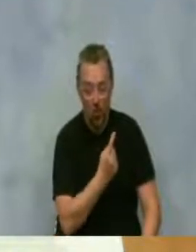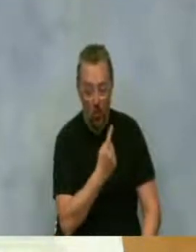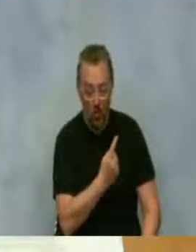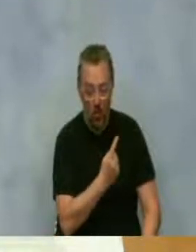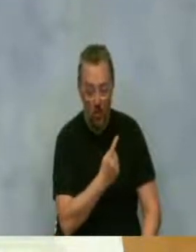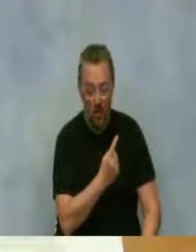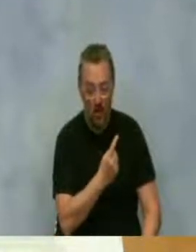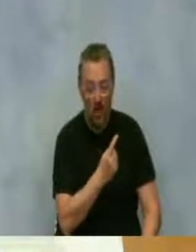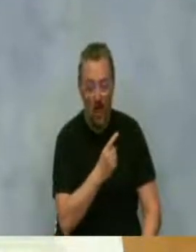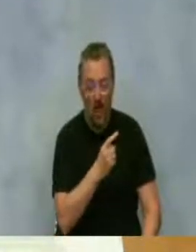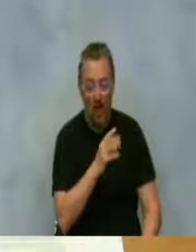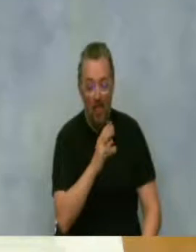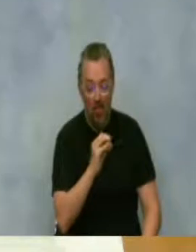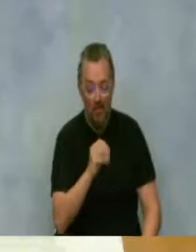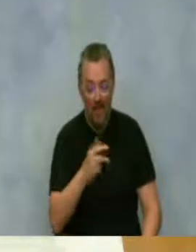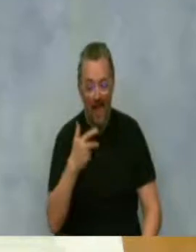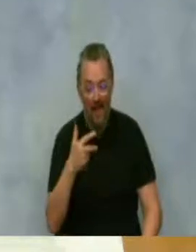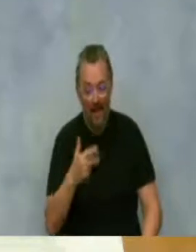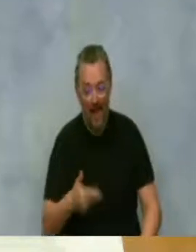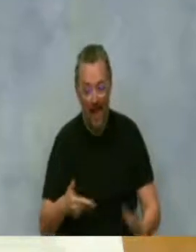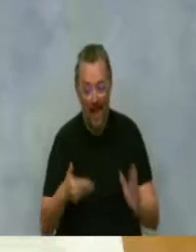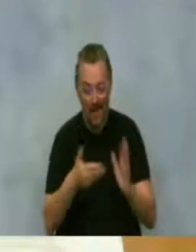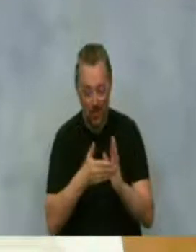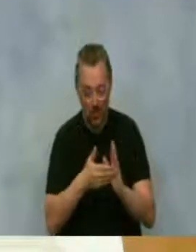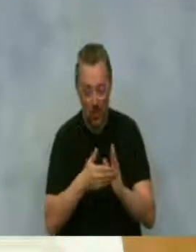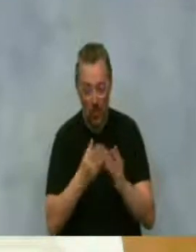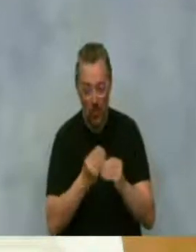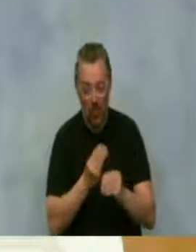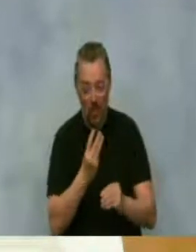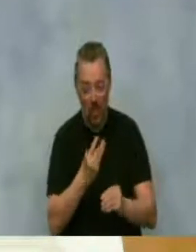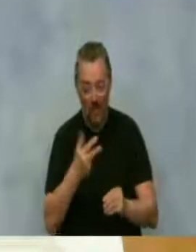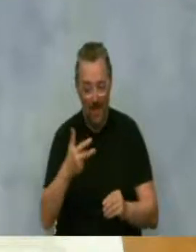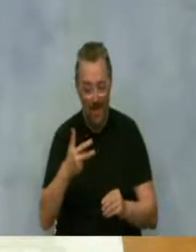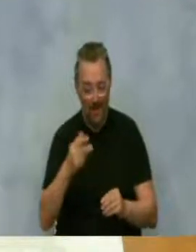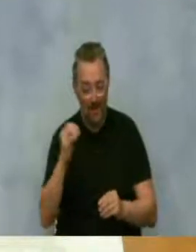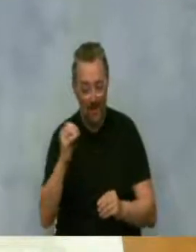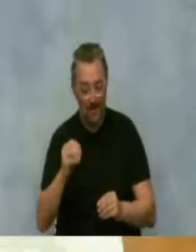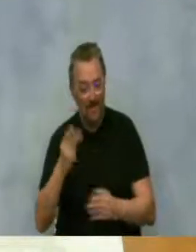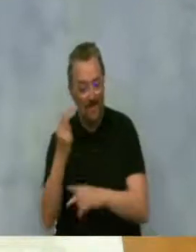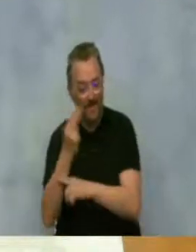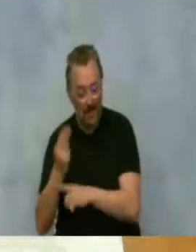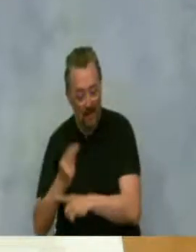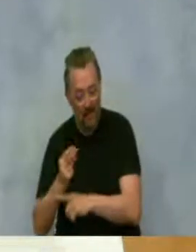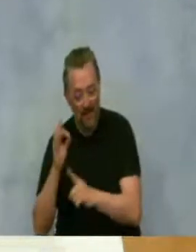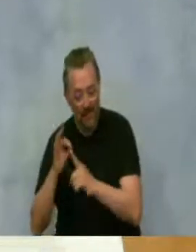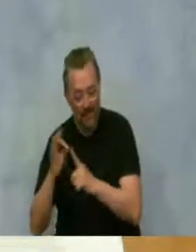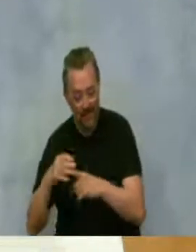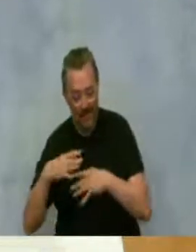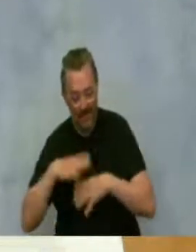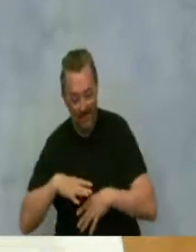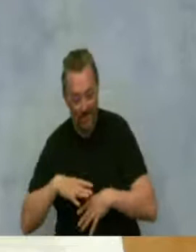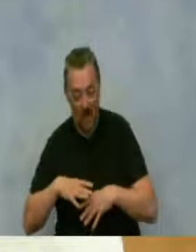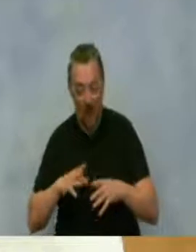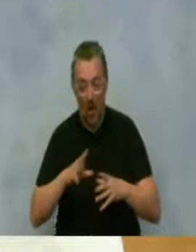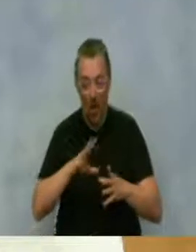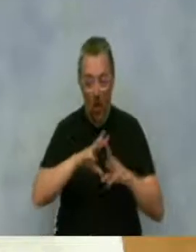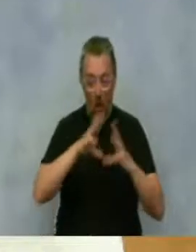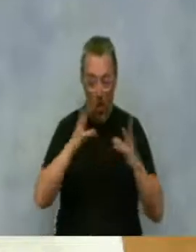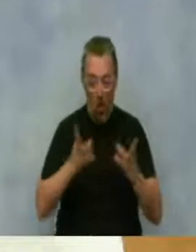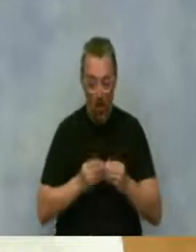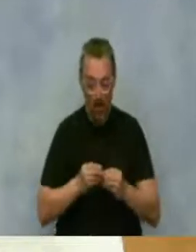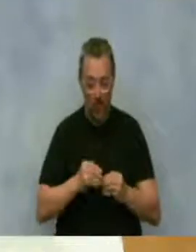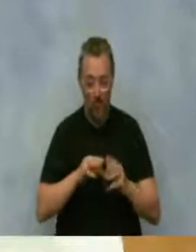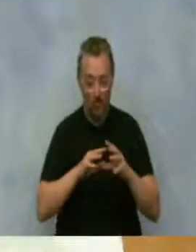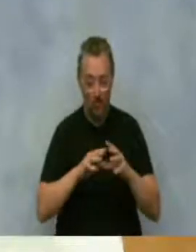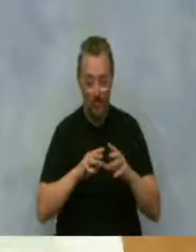1,008 additional homes, with 38% designed for particular needs. And also the combined total of the Council